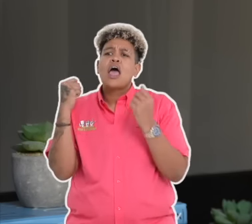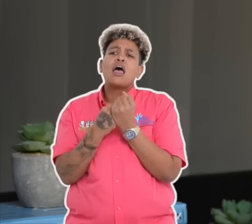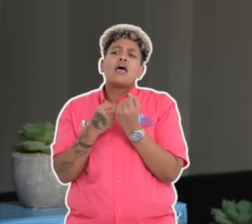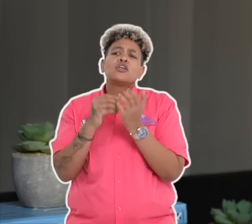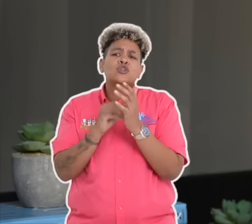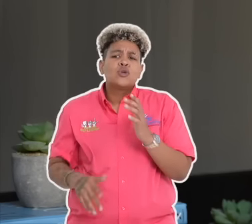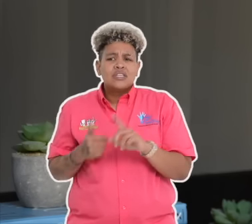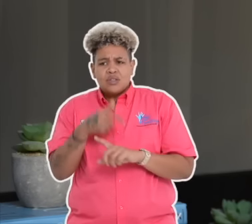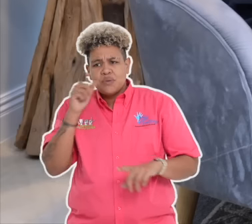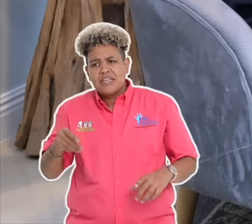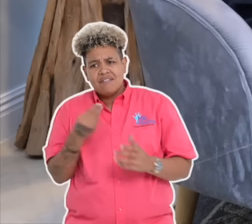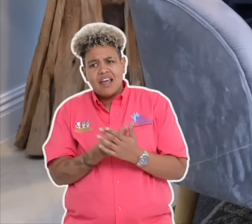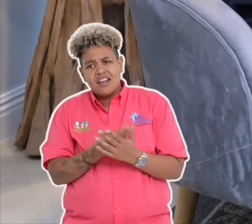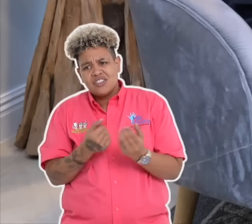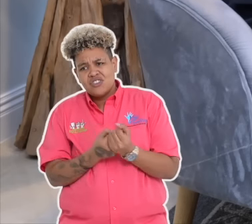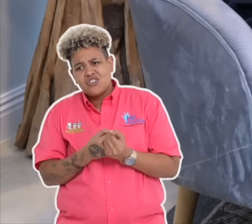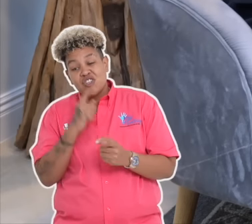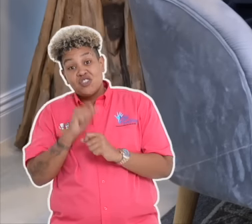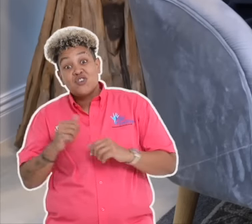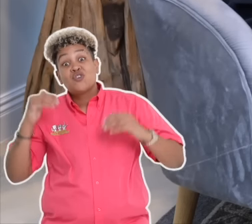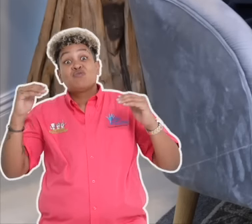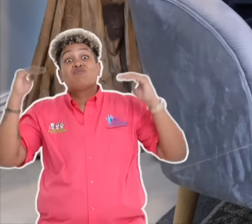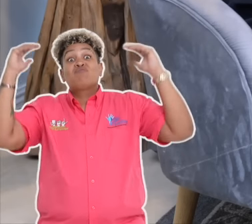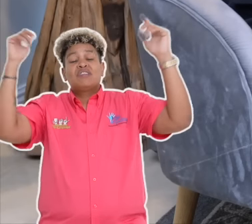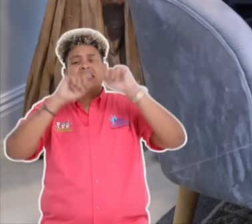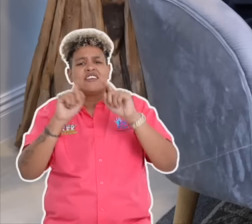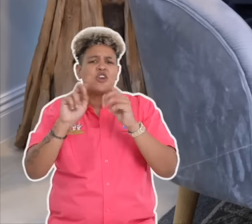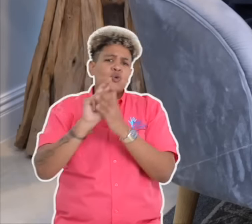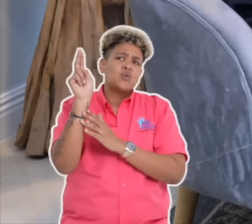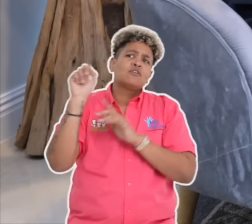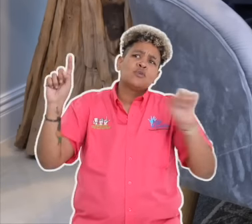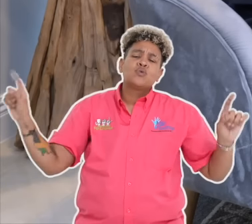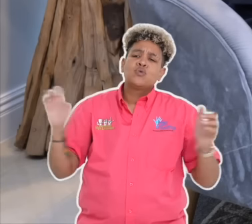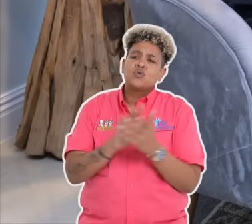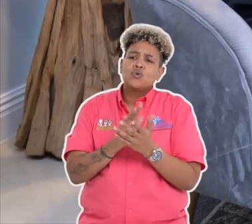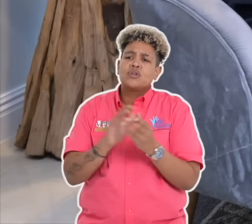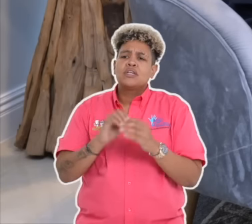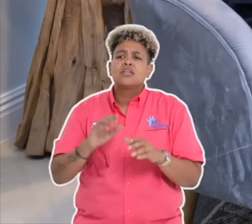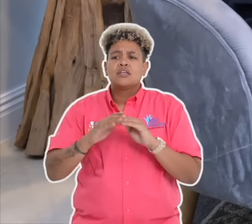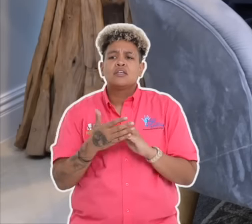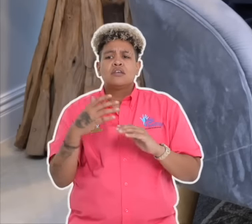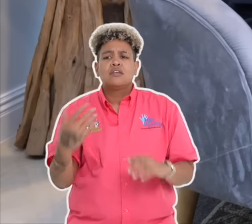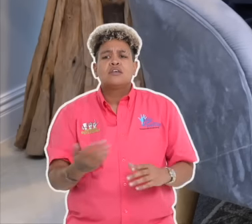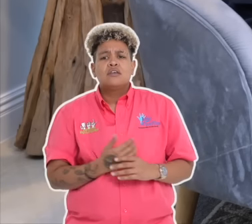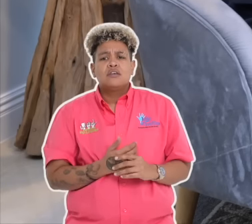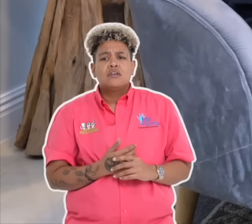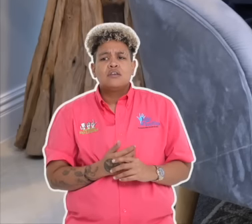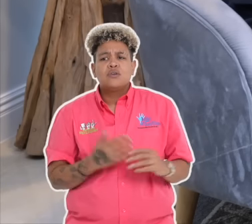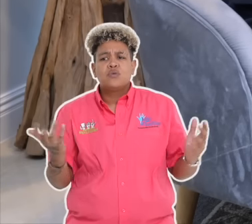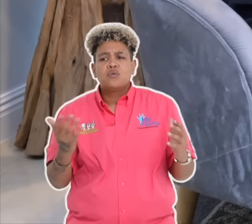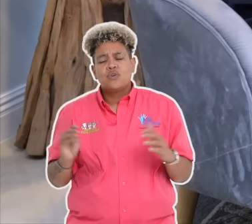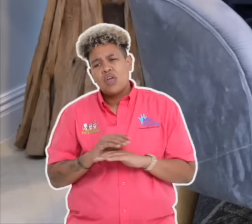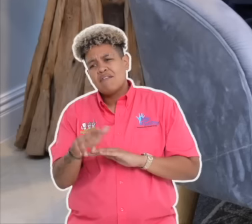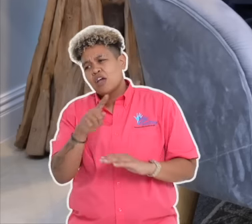help students who need financial assistance to actually go to the various tertiary schools in Jamaica.